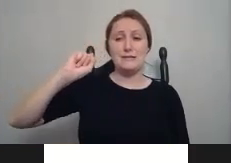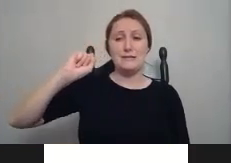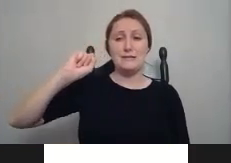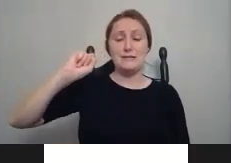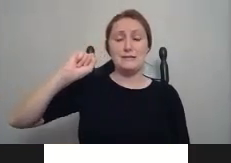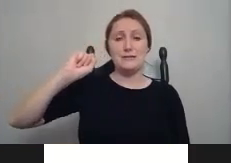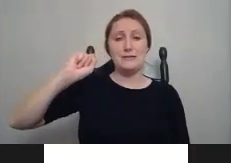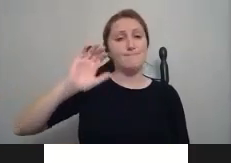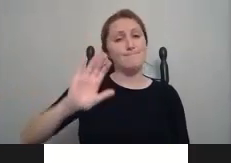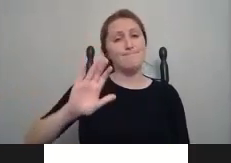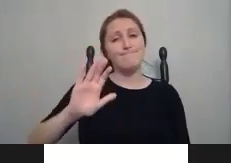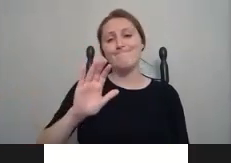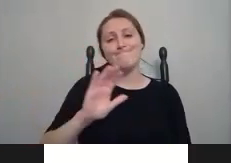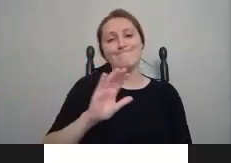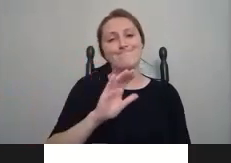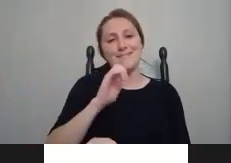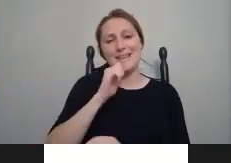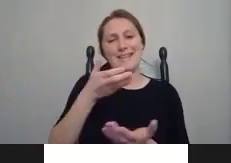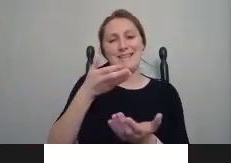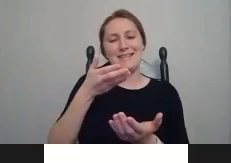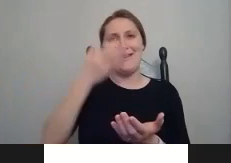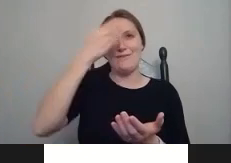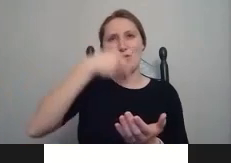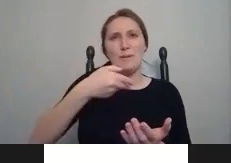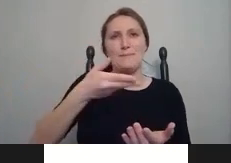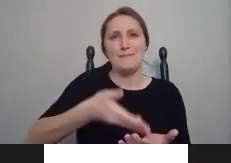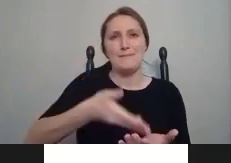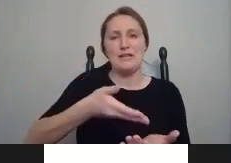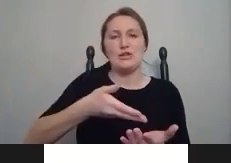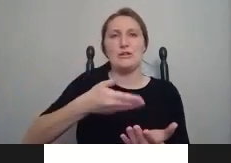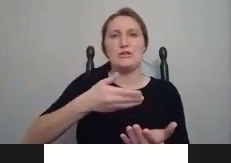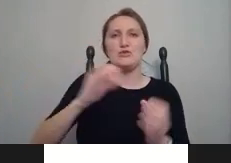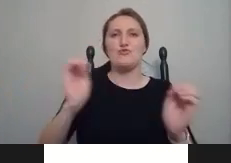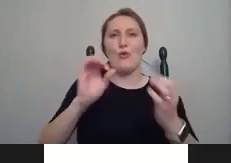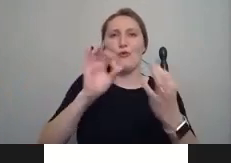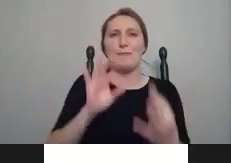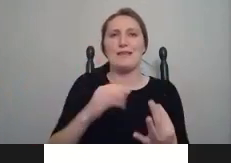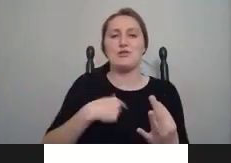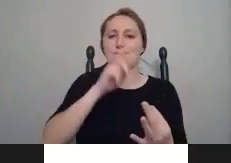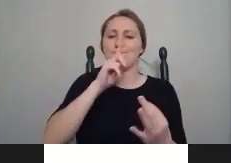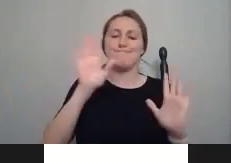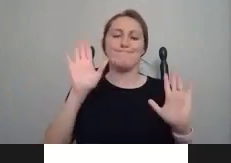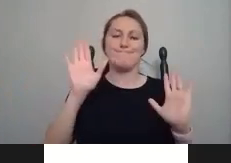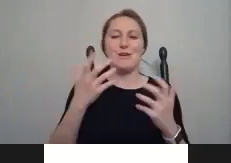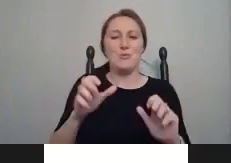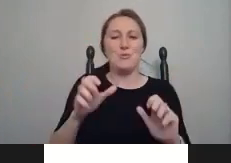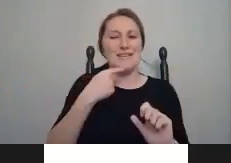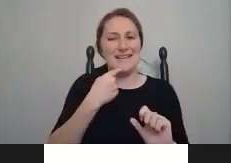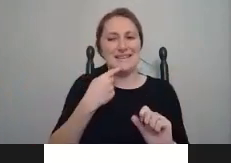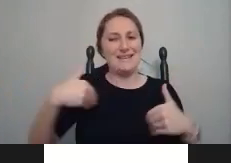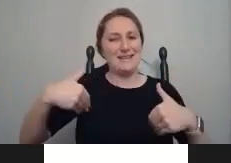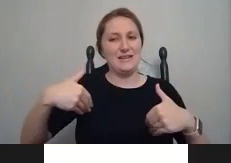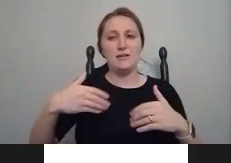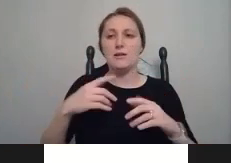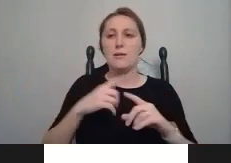you know what, I don't have it in front of me and it hasn't gone through any sets of feedback yet, so I don't want to say. I can say it won't start before